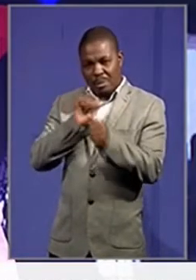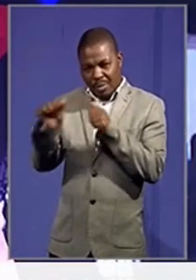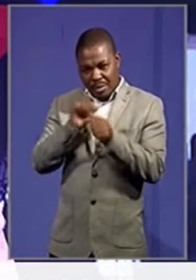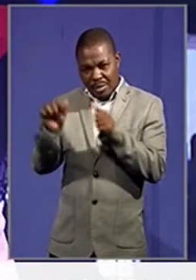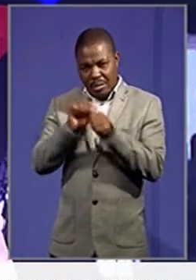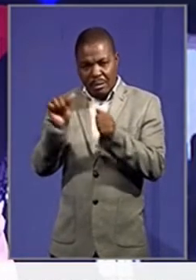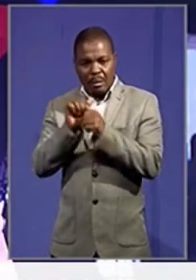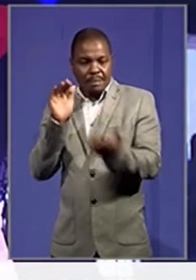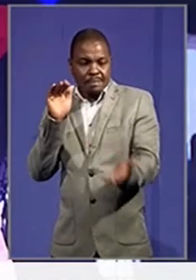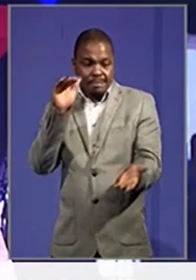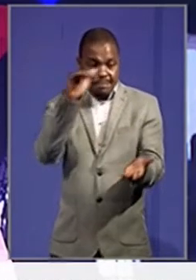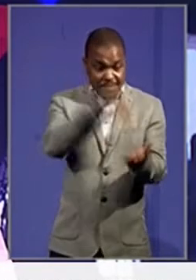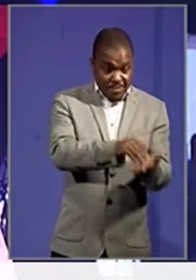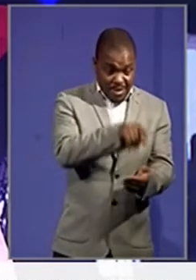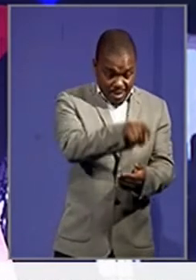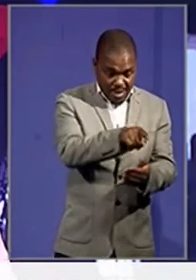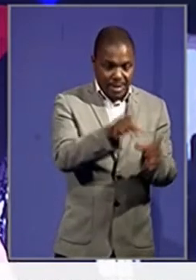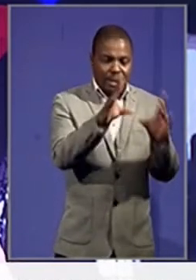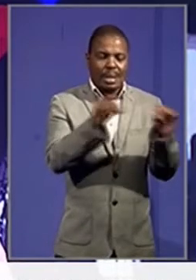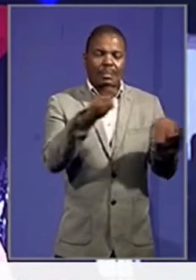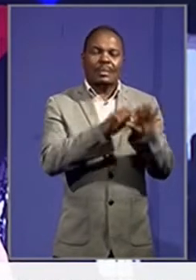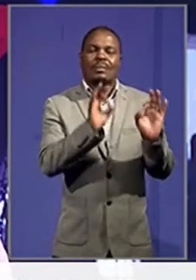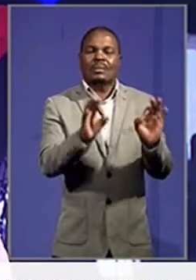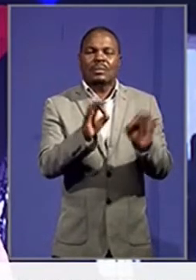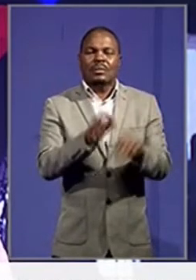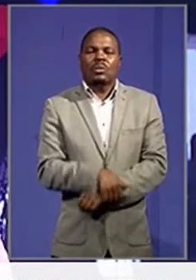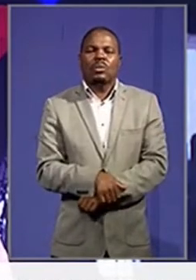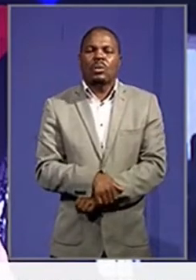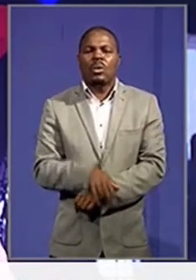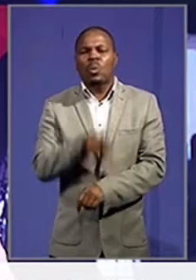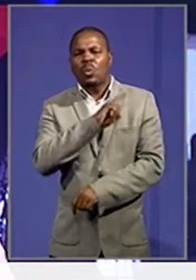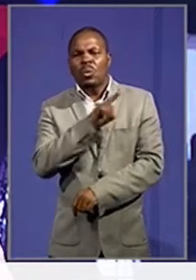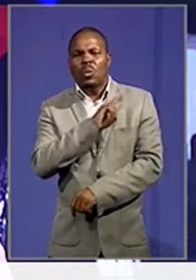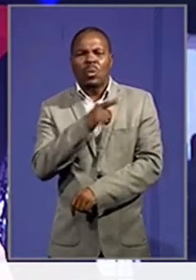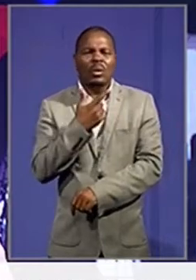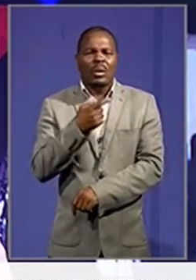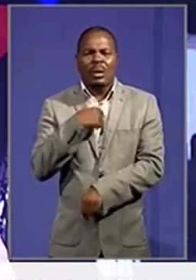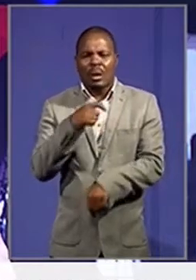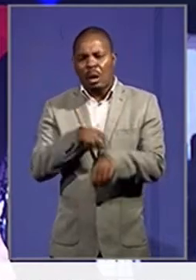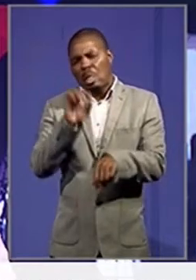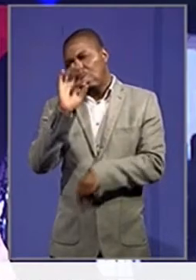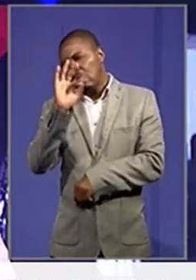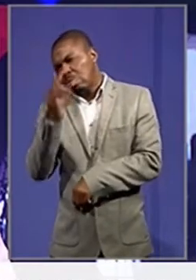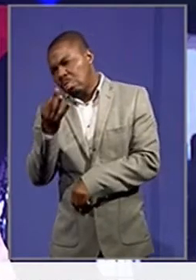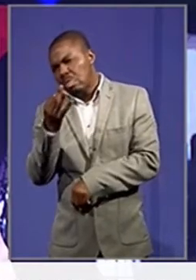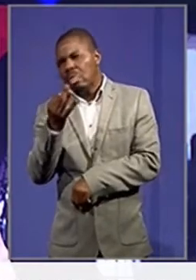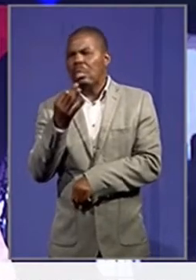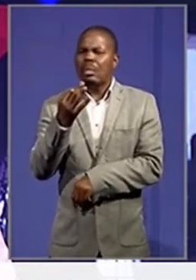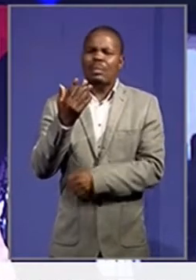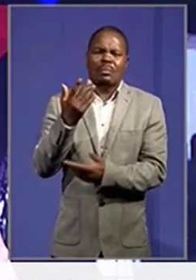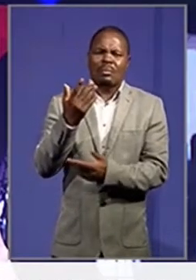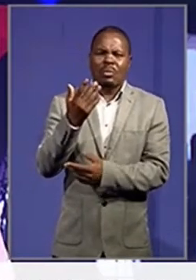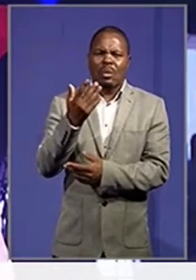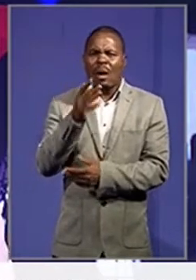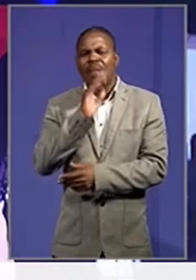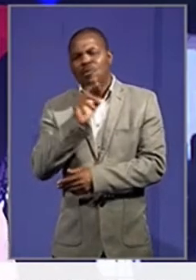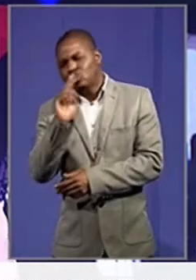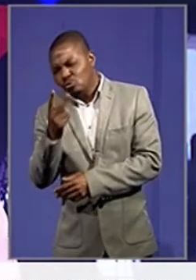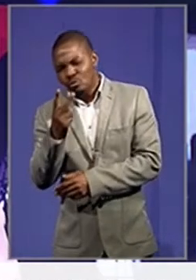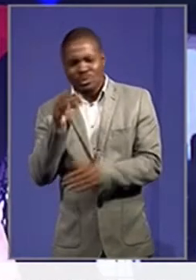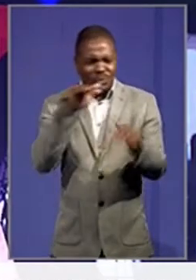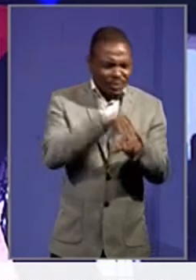re tle stadium nako e santse le teng. Ntho ene o fitlha stadium papadi e qala ka ora ya boraro fitlha ka ora ka half past two e sa